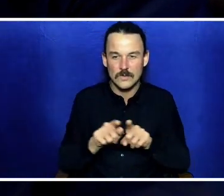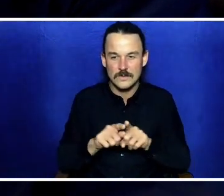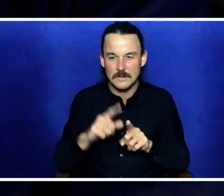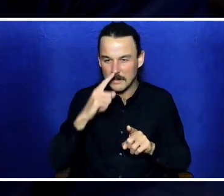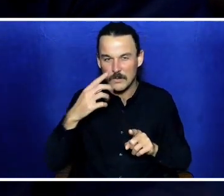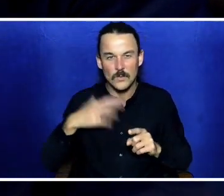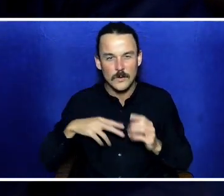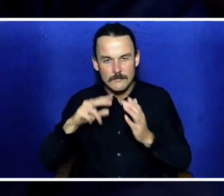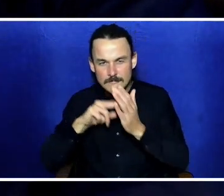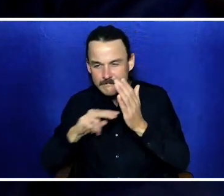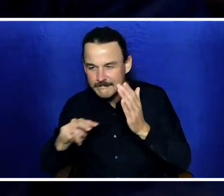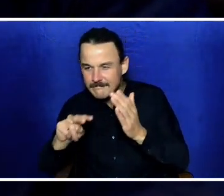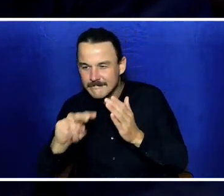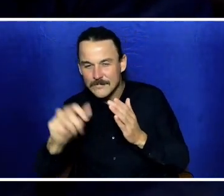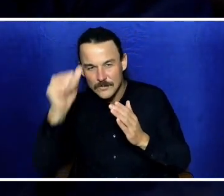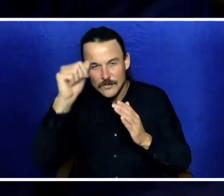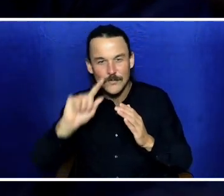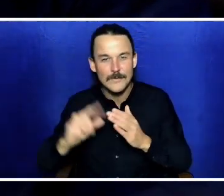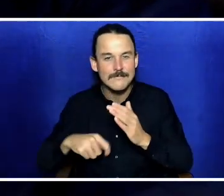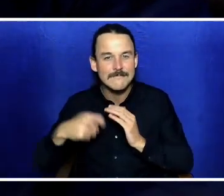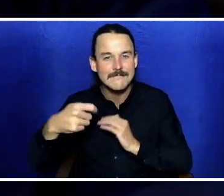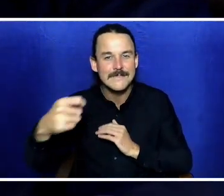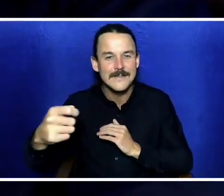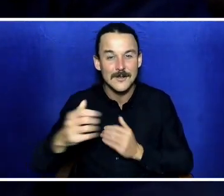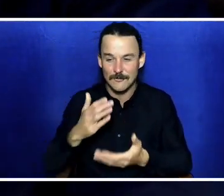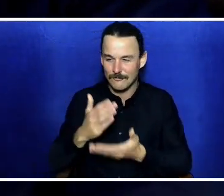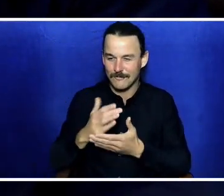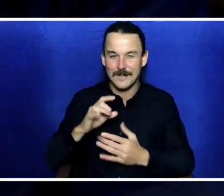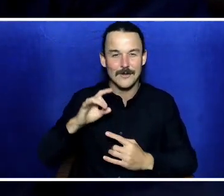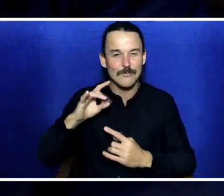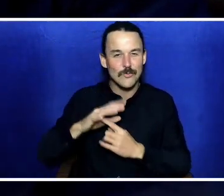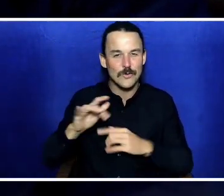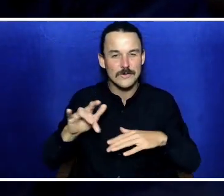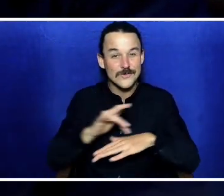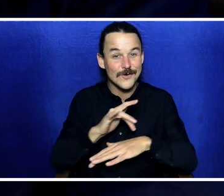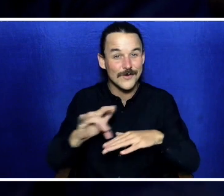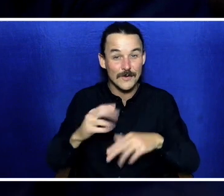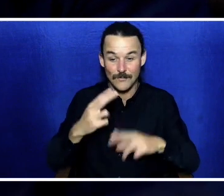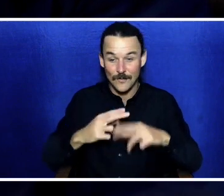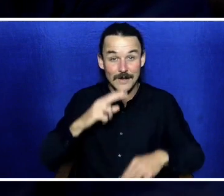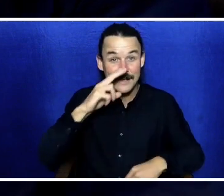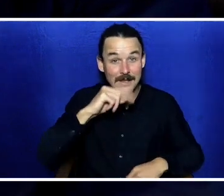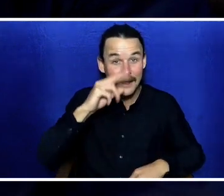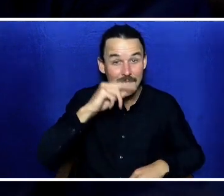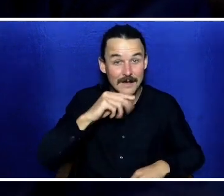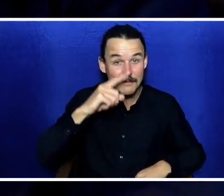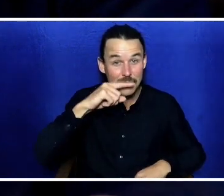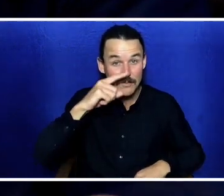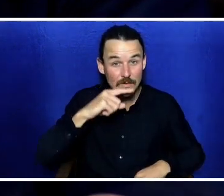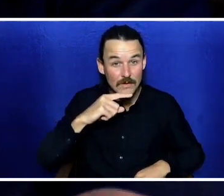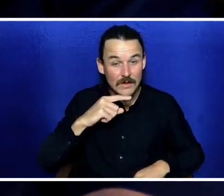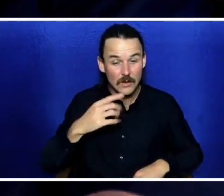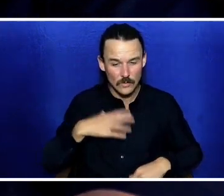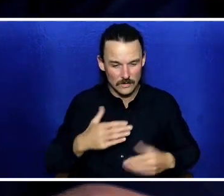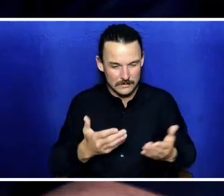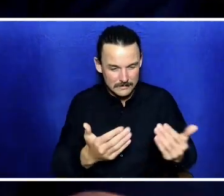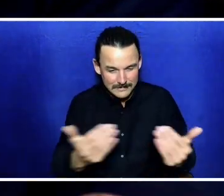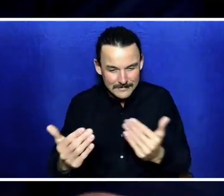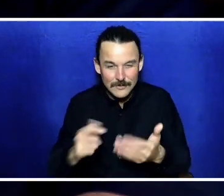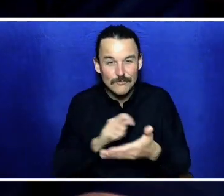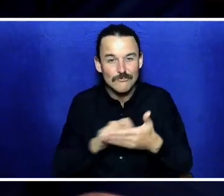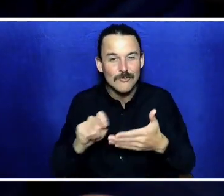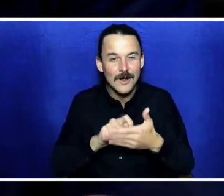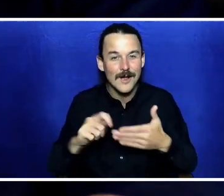generation composers to write works specifically for the company at this juncture. And it's also going to